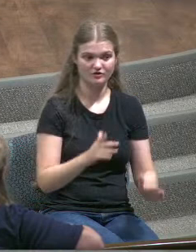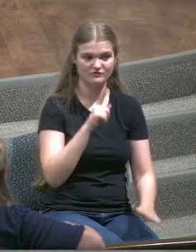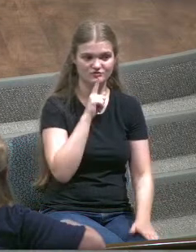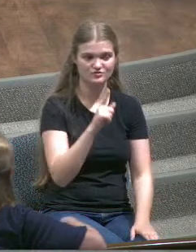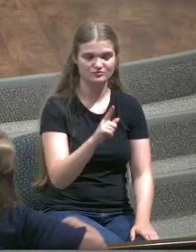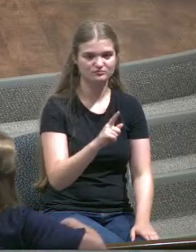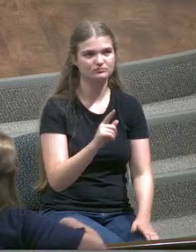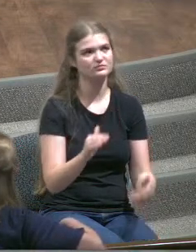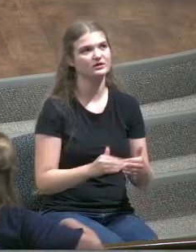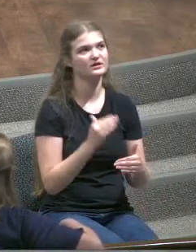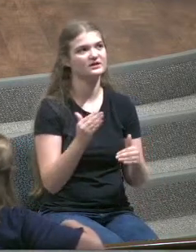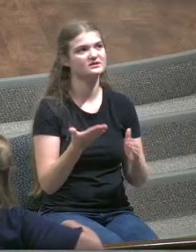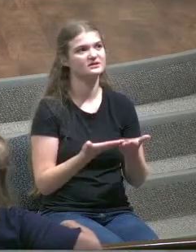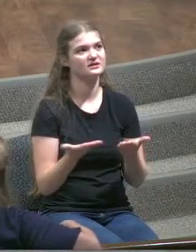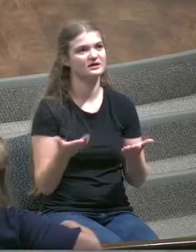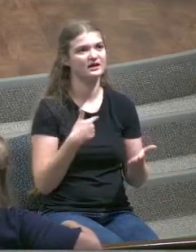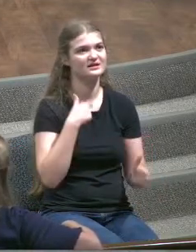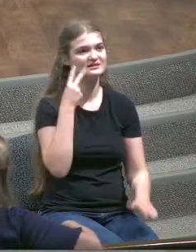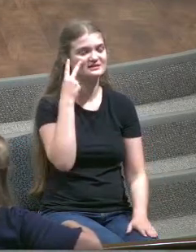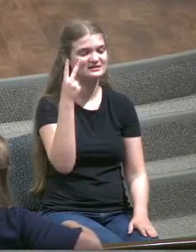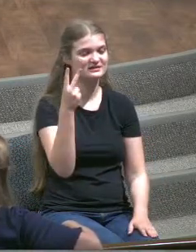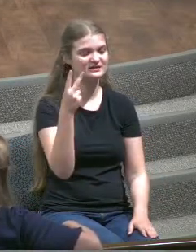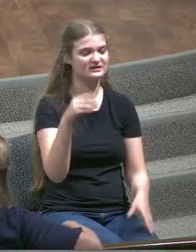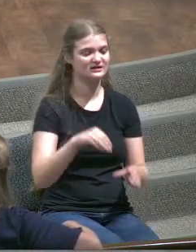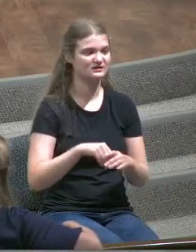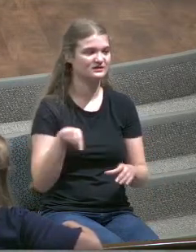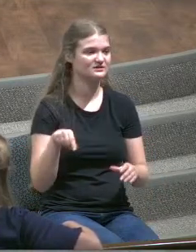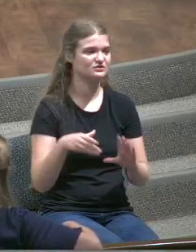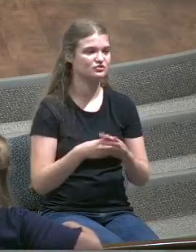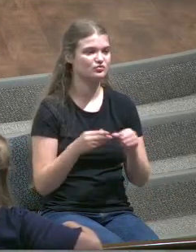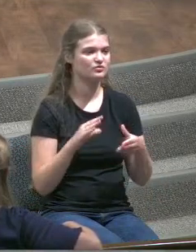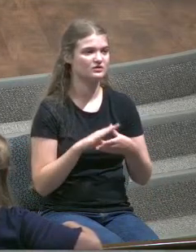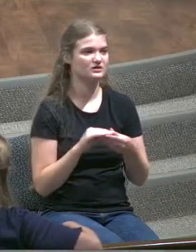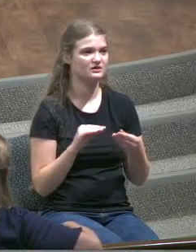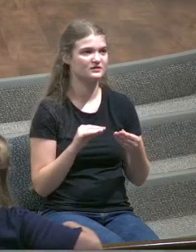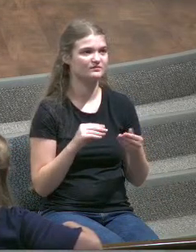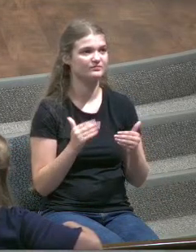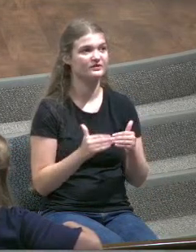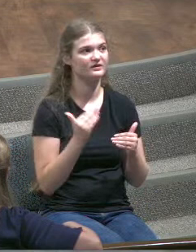truth. The next thing that I see in this story,